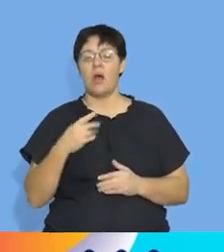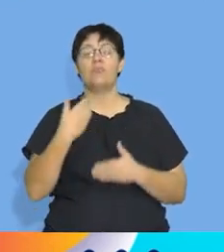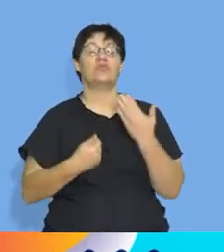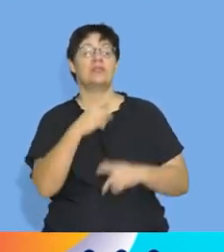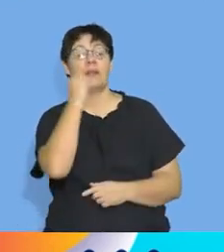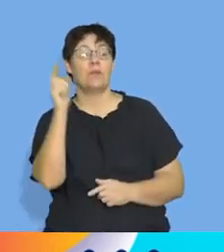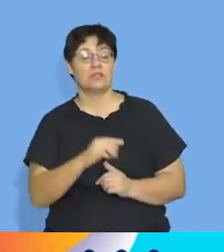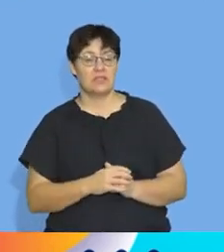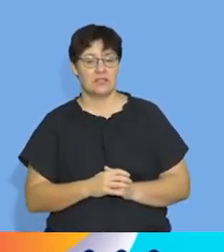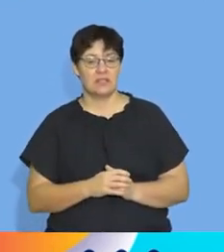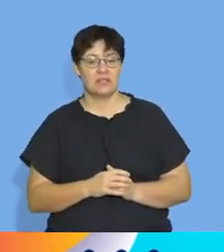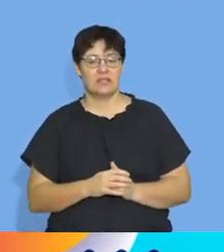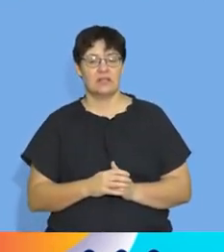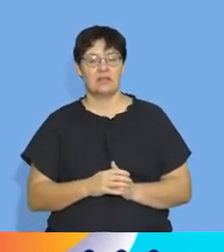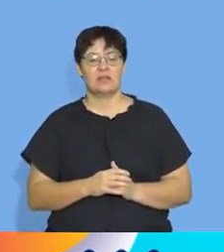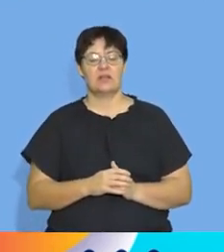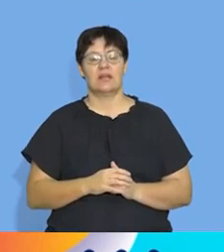by a process called